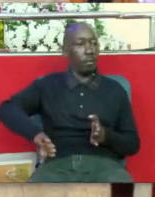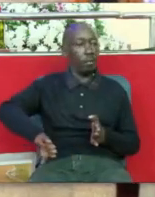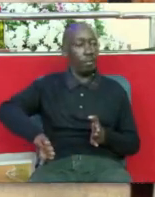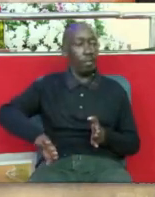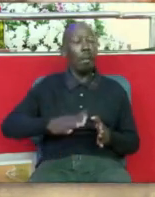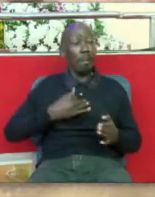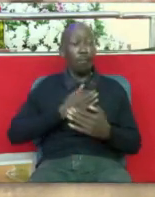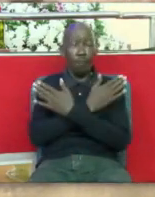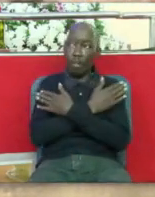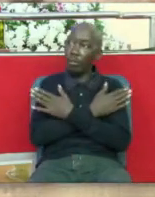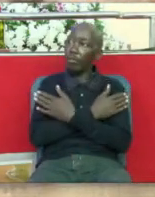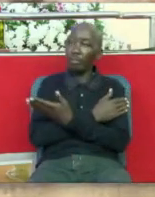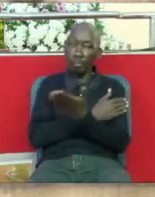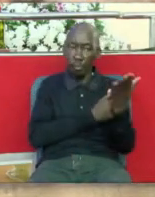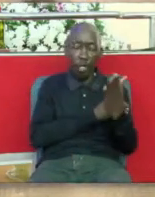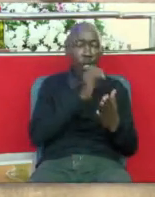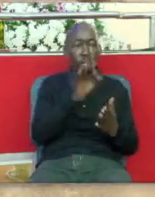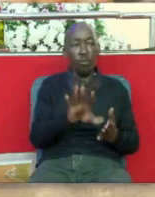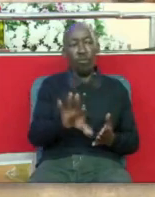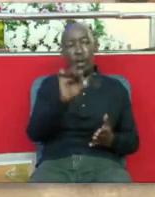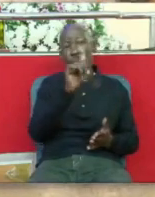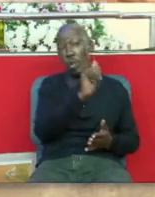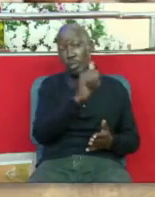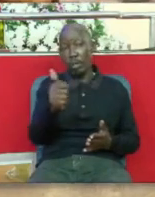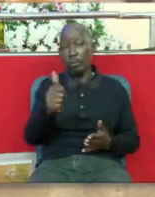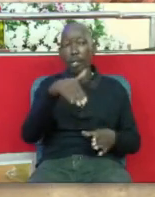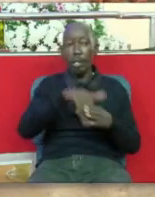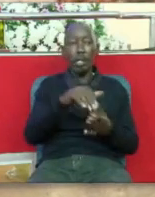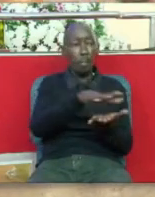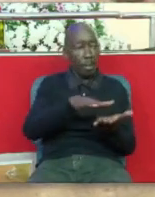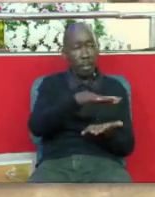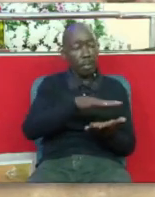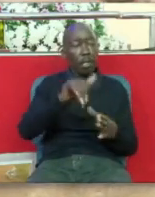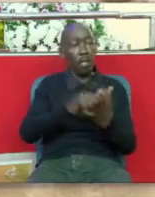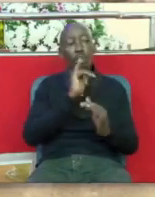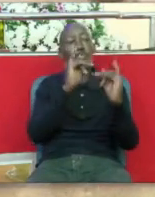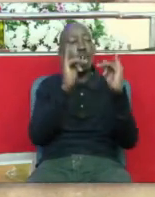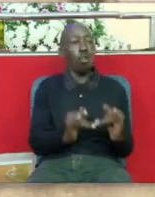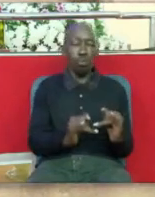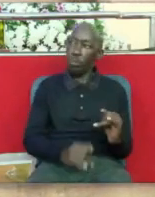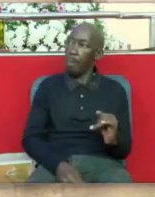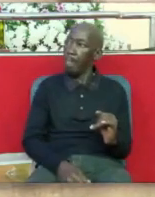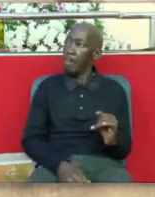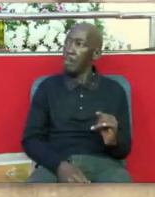friends, if you find yourself in a place that is new,